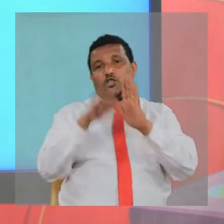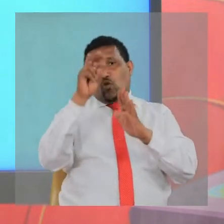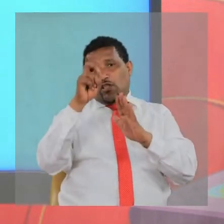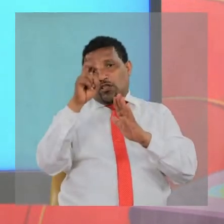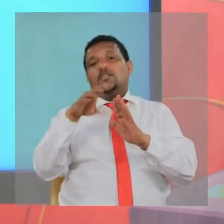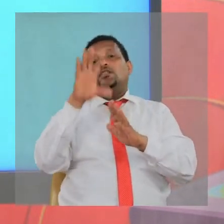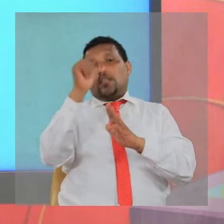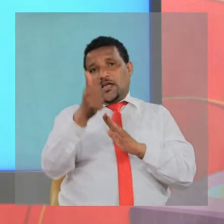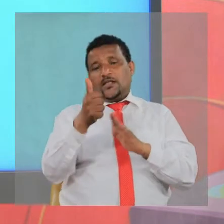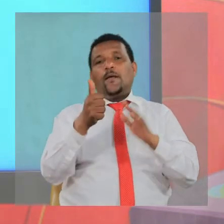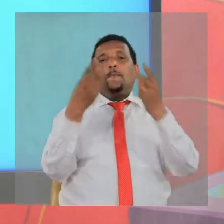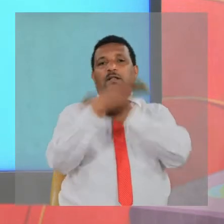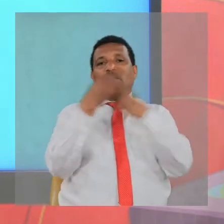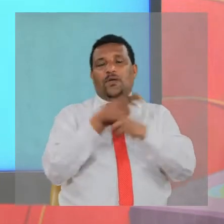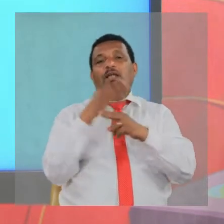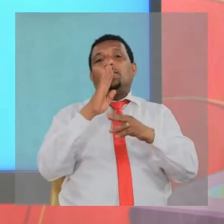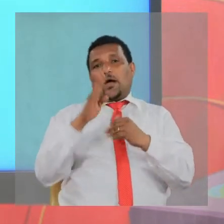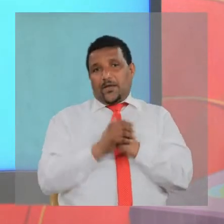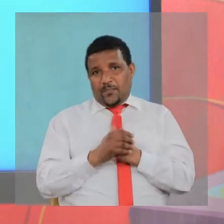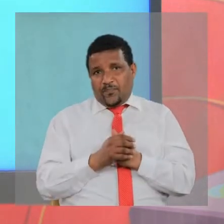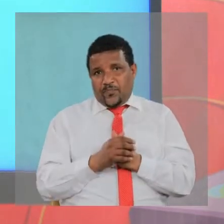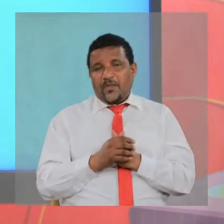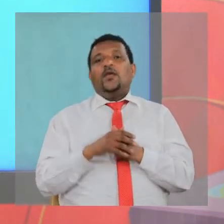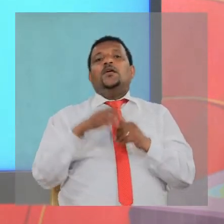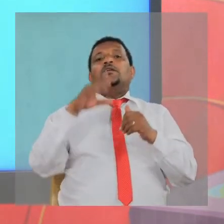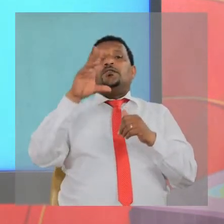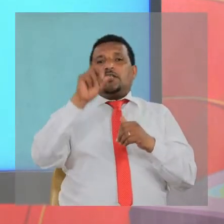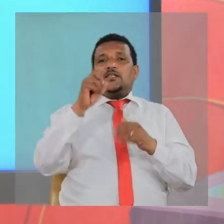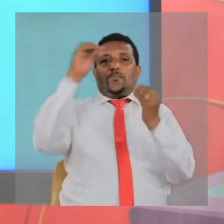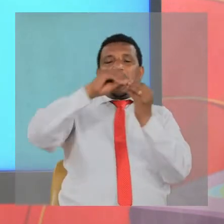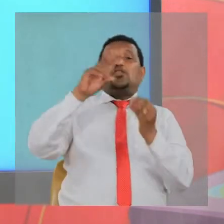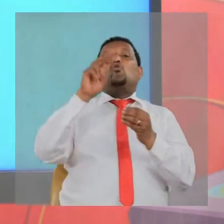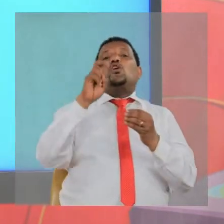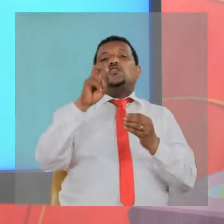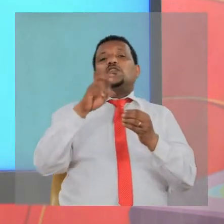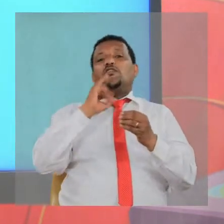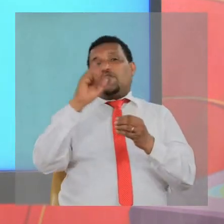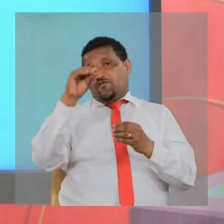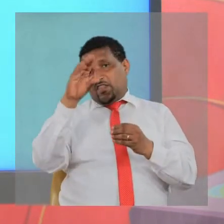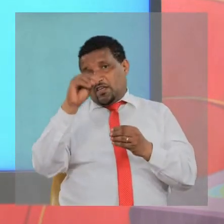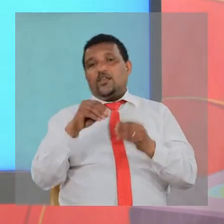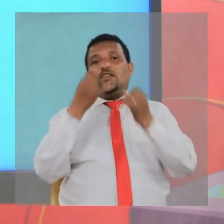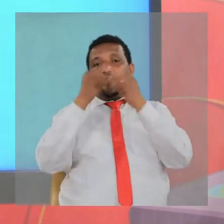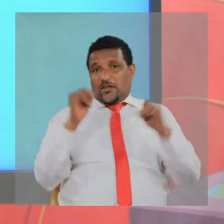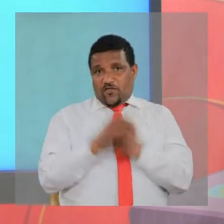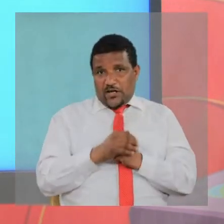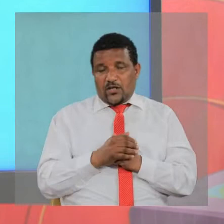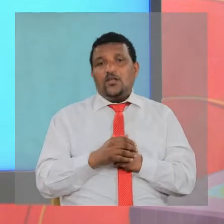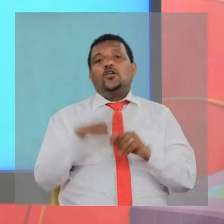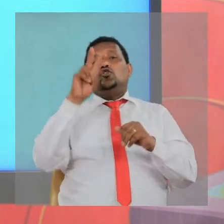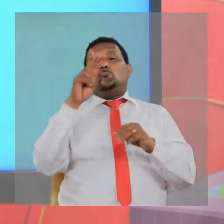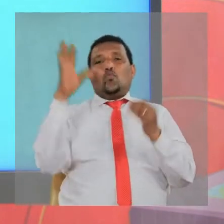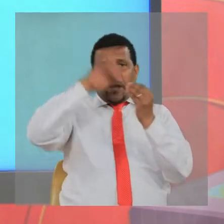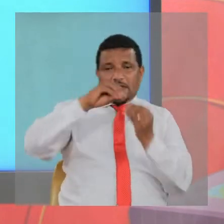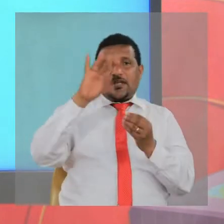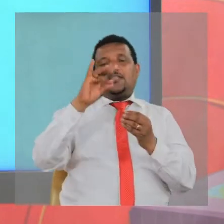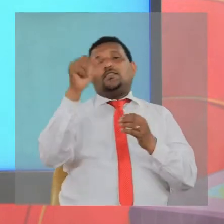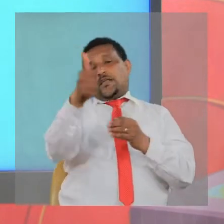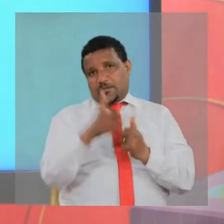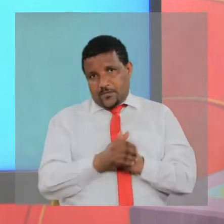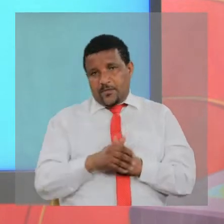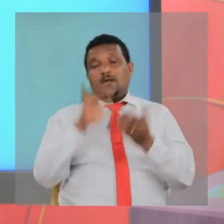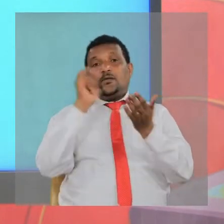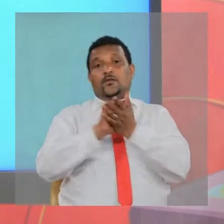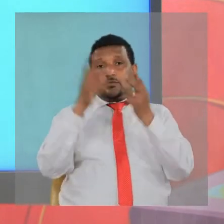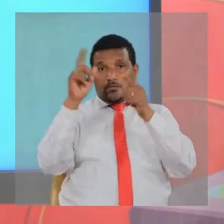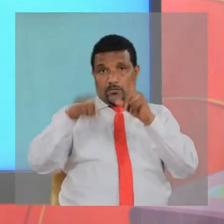is 10 multiplied by 30 plus 20 is 50 divided by 2 plus 8 is 10.